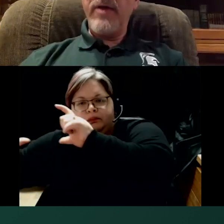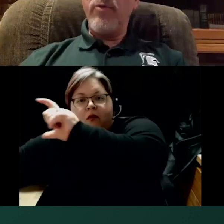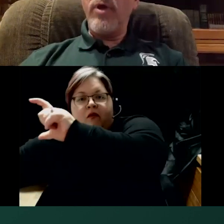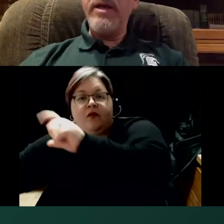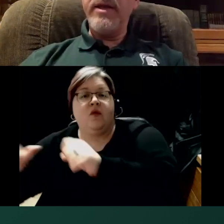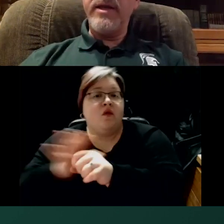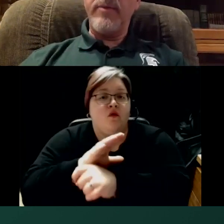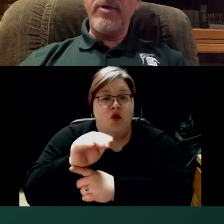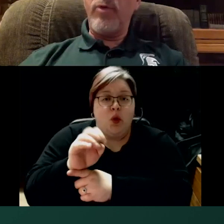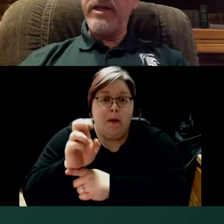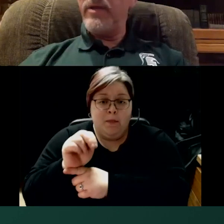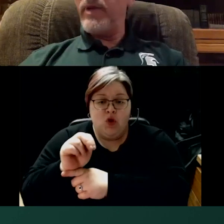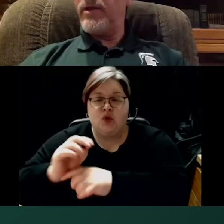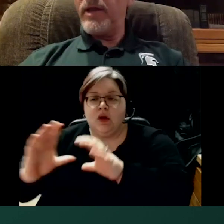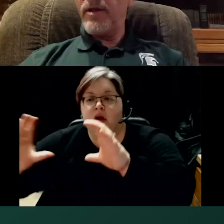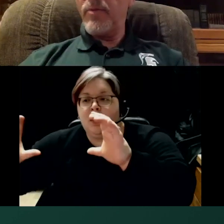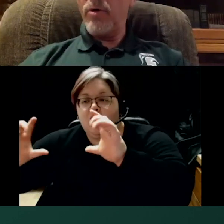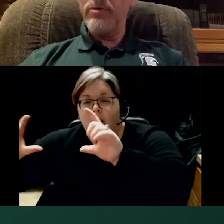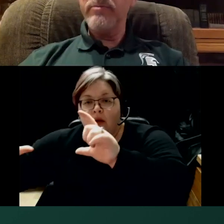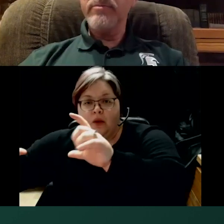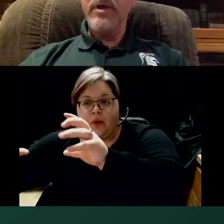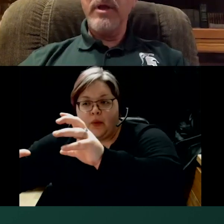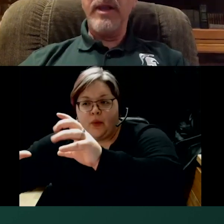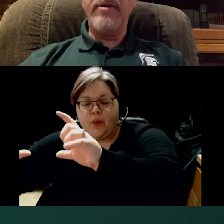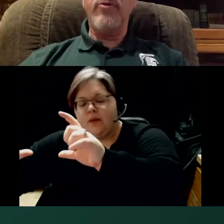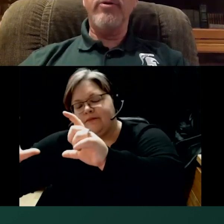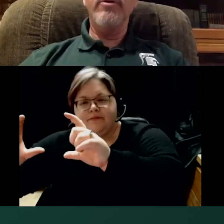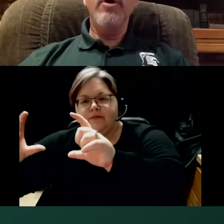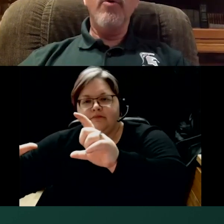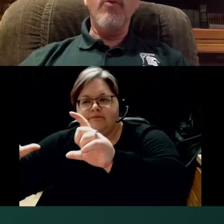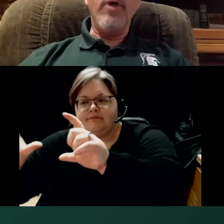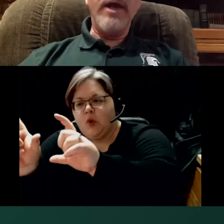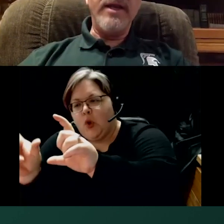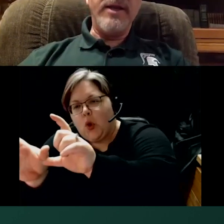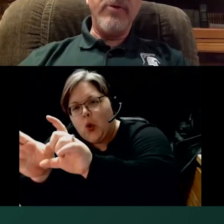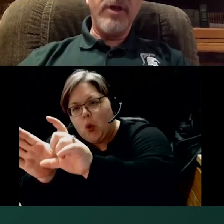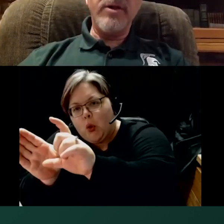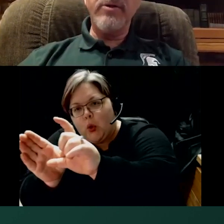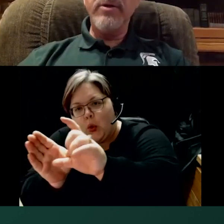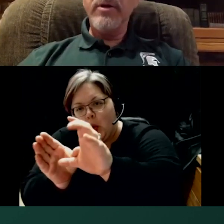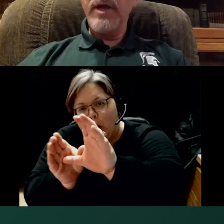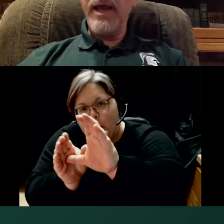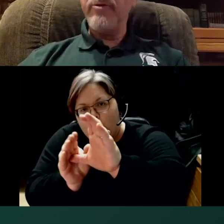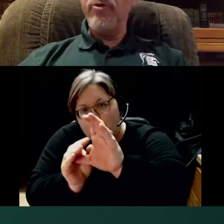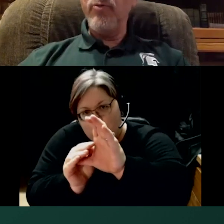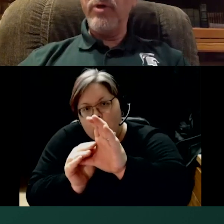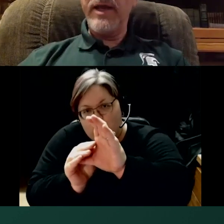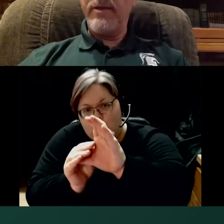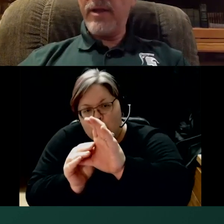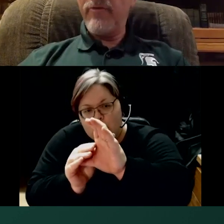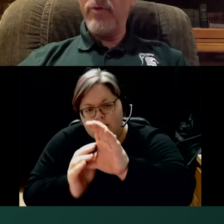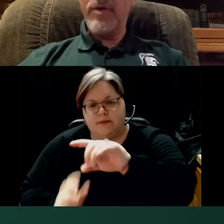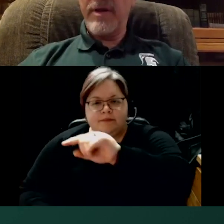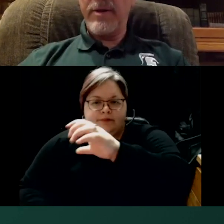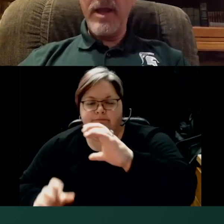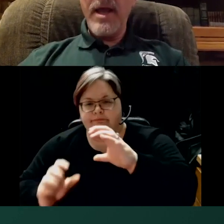Then we have a waning gibbous. Waning means getting smaller. Last quarter, waning crescent, and new moon again.